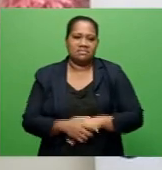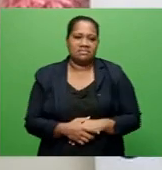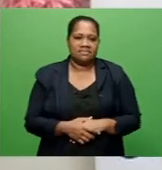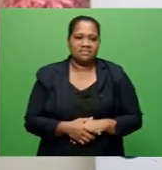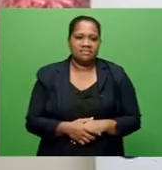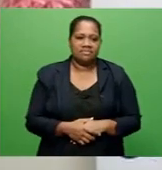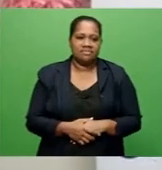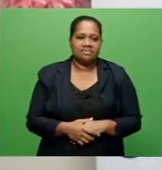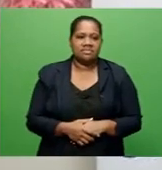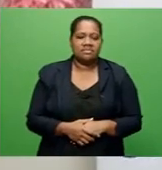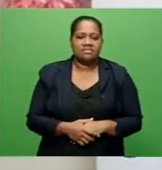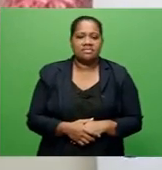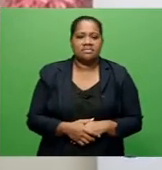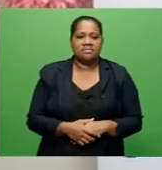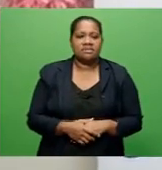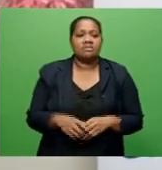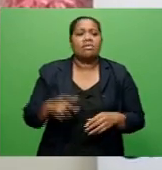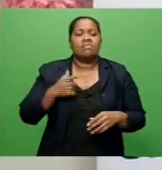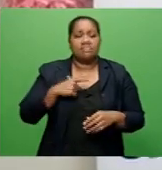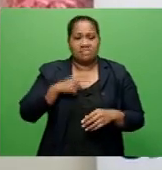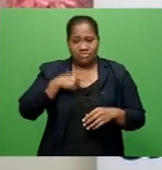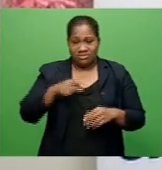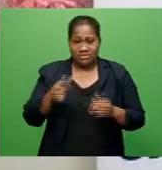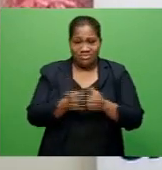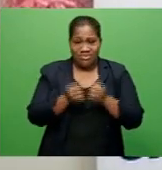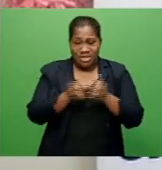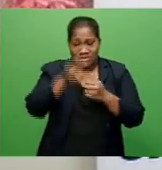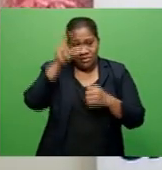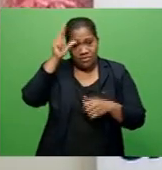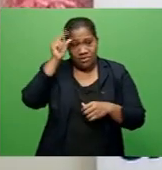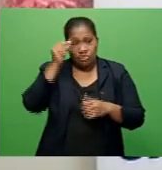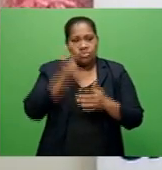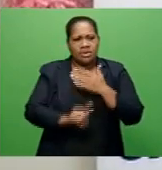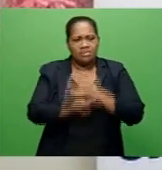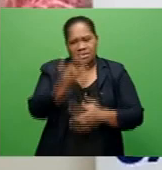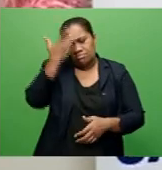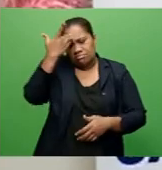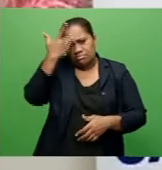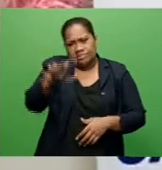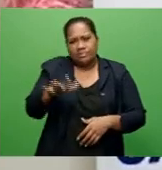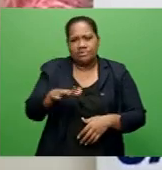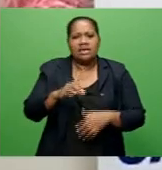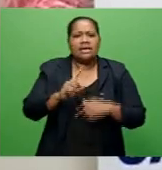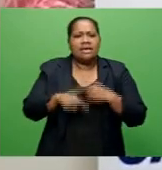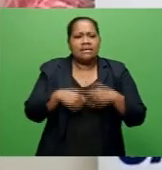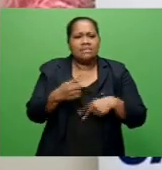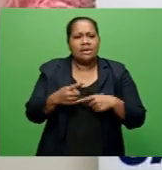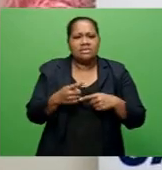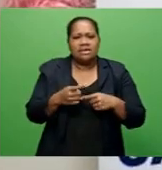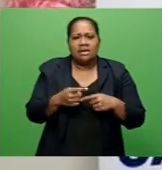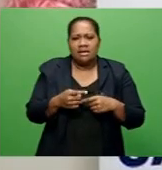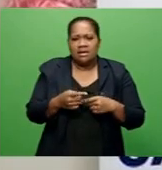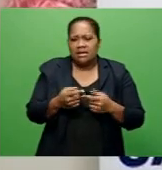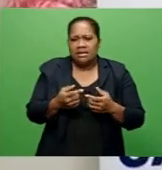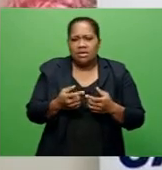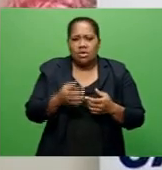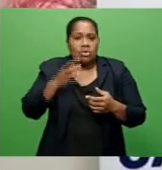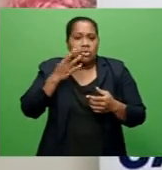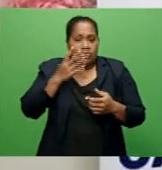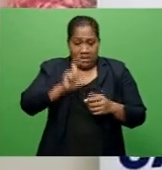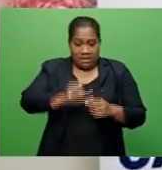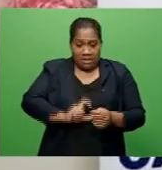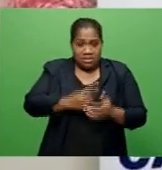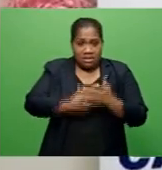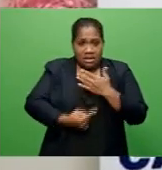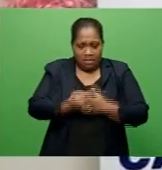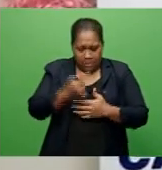and for clinic is that many of these Fijians are not aware of the signs and symptoms of cancer, and that is why